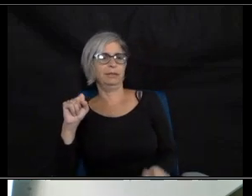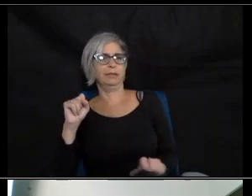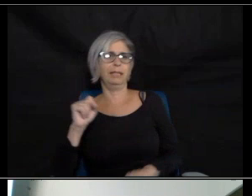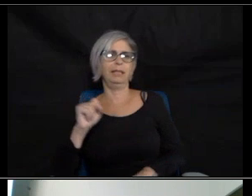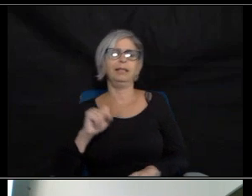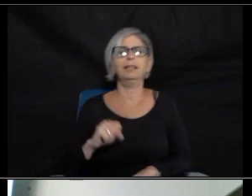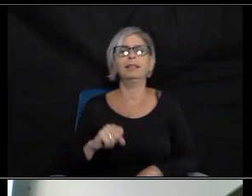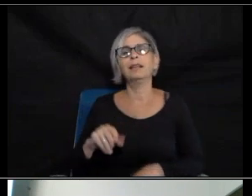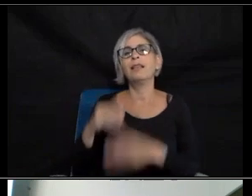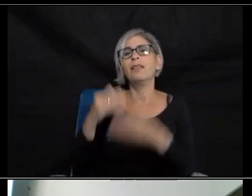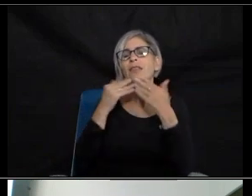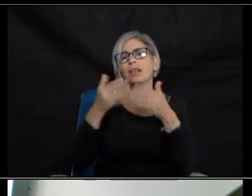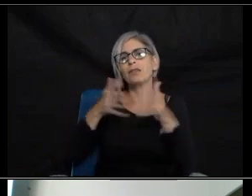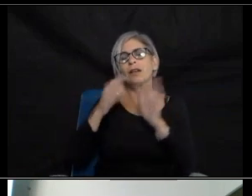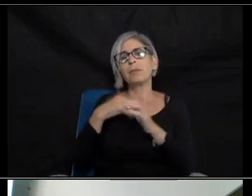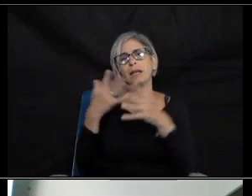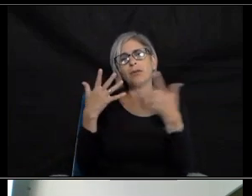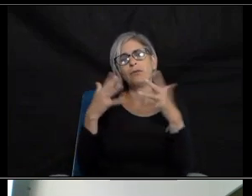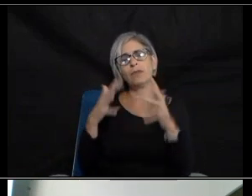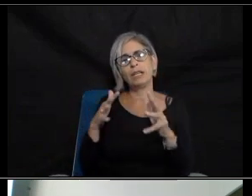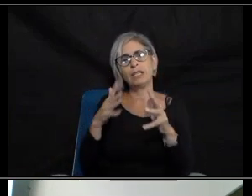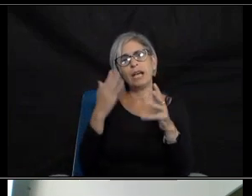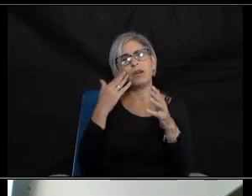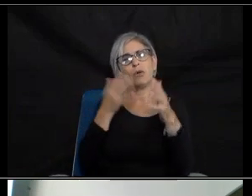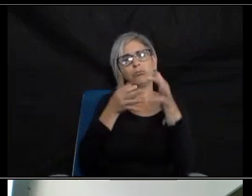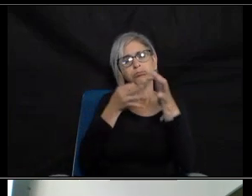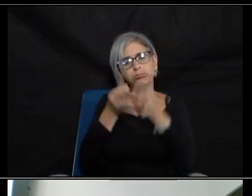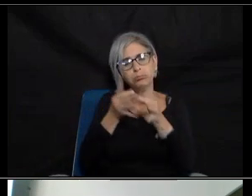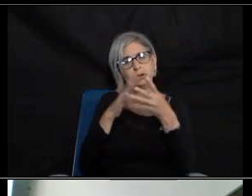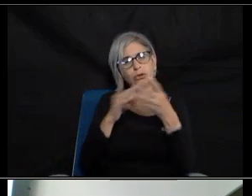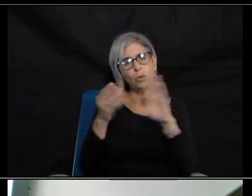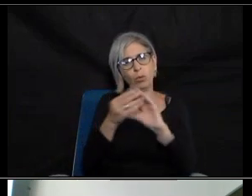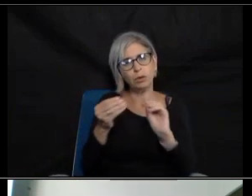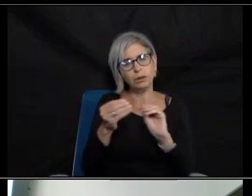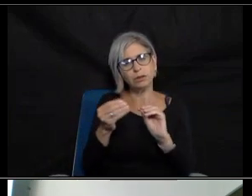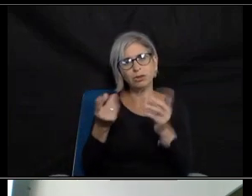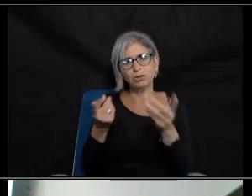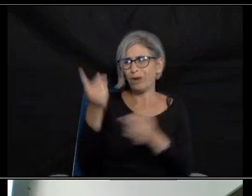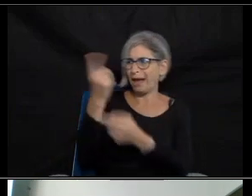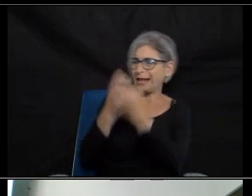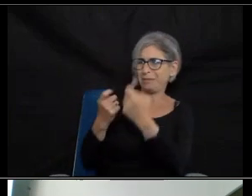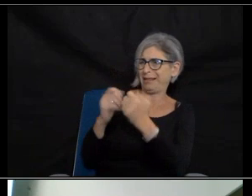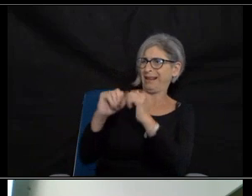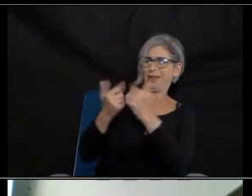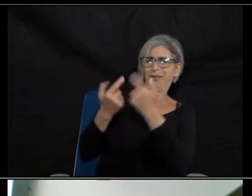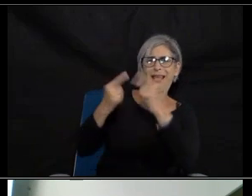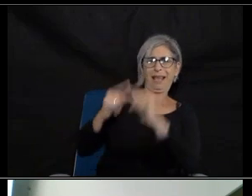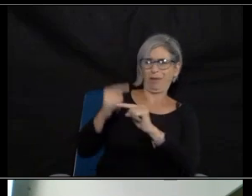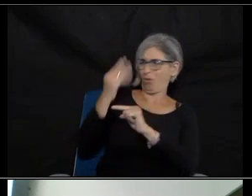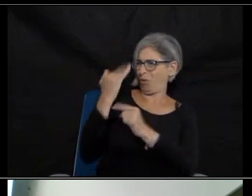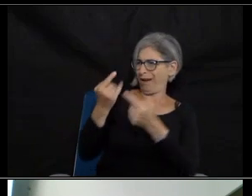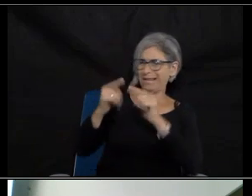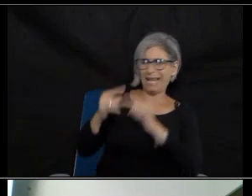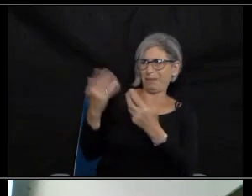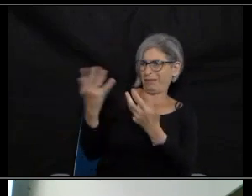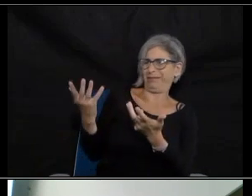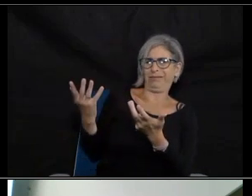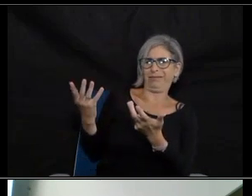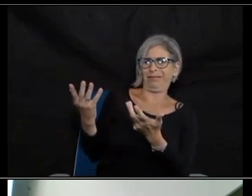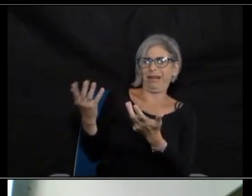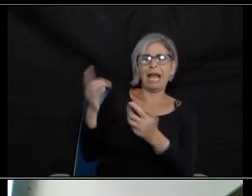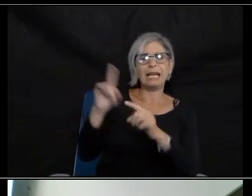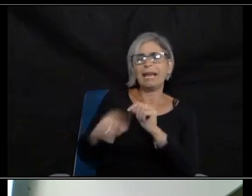for letting me finish. I know it's a bit of an involved story. So you say to me, you know, how does this happen? Why does this happen? I